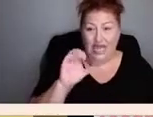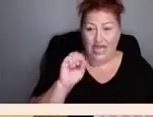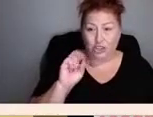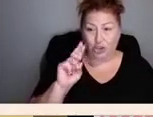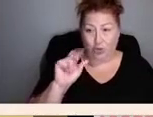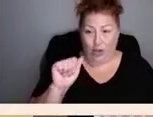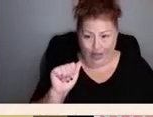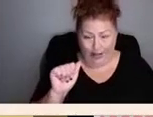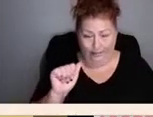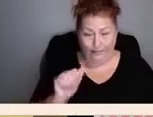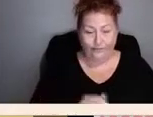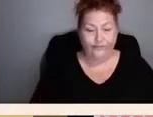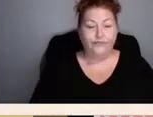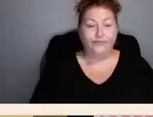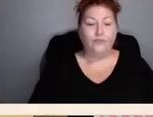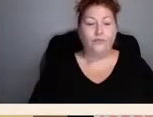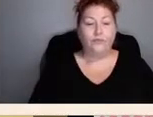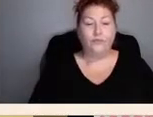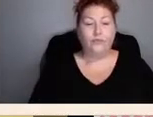FCSUA,